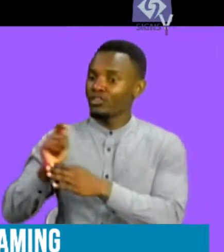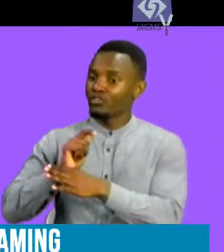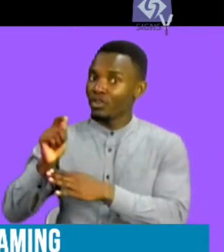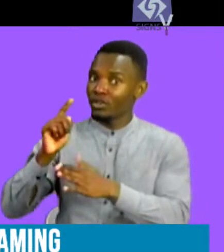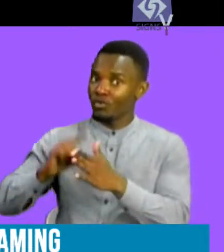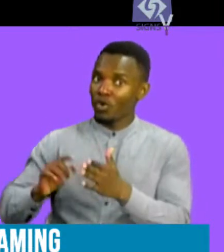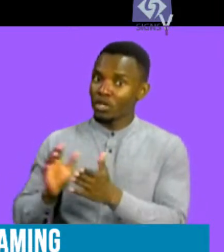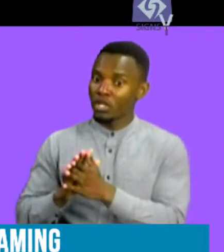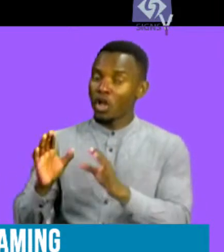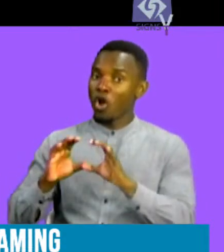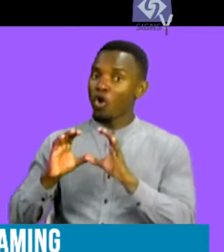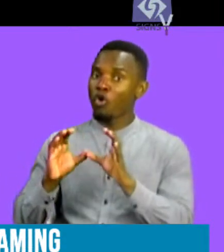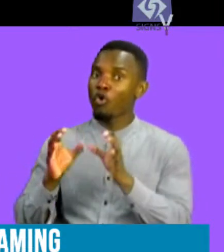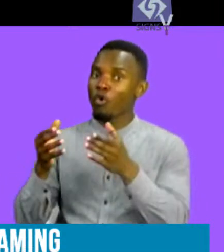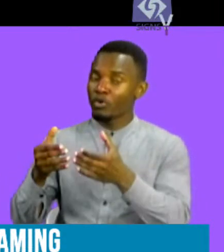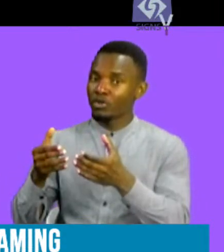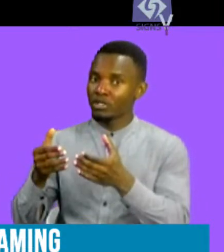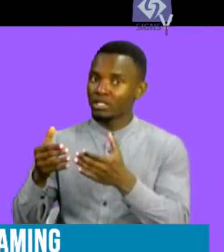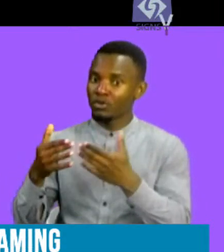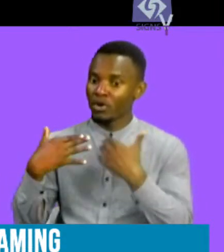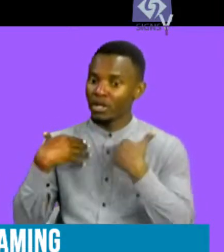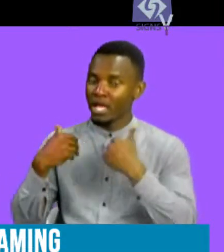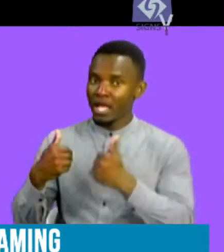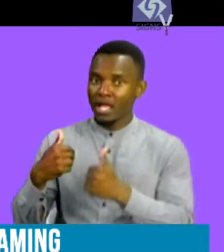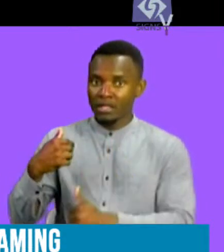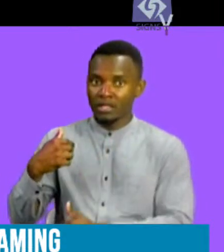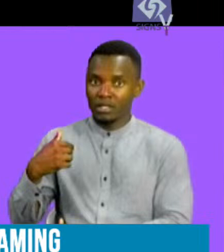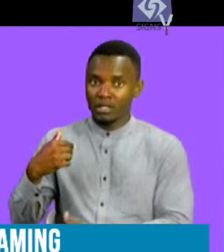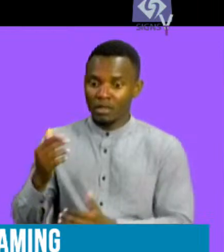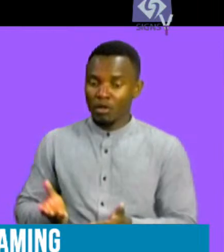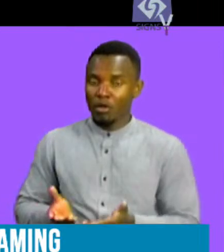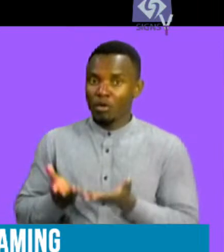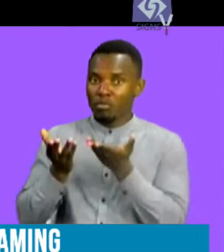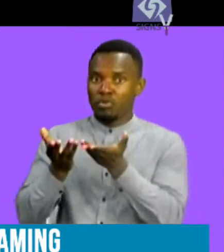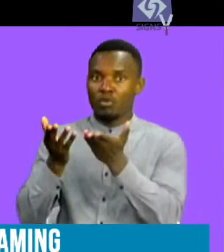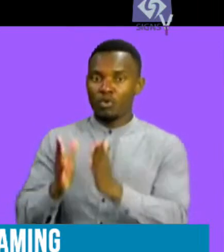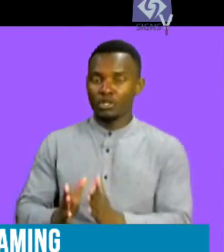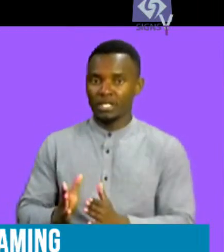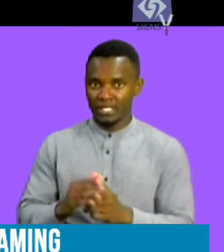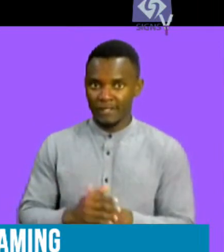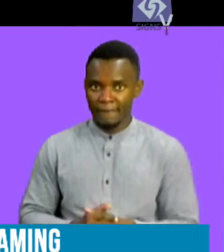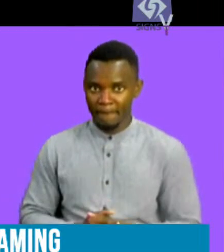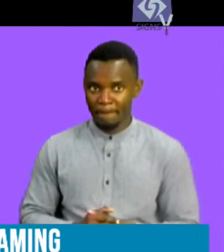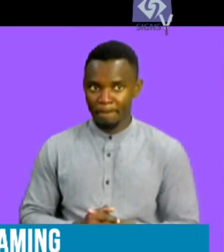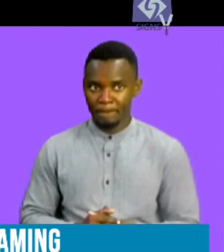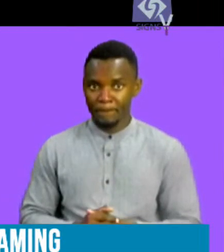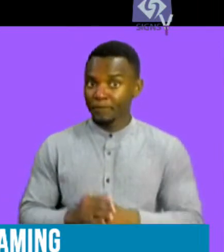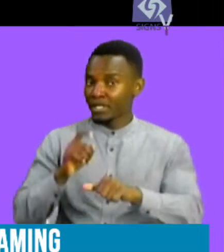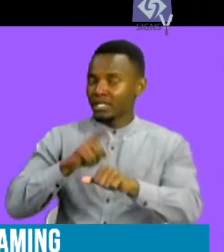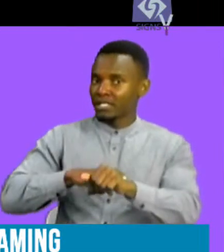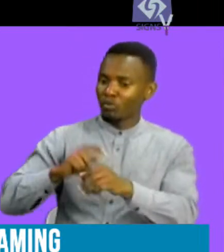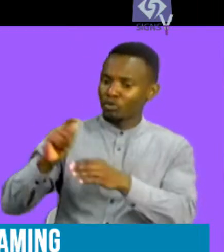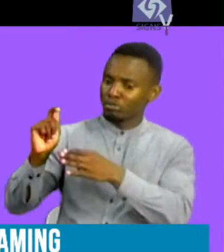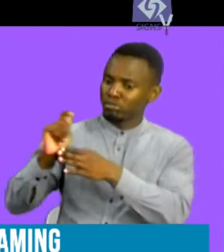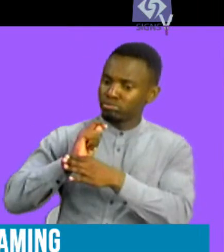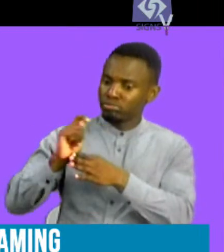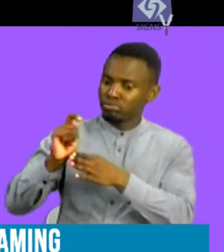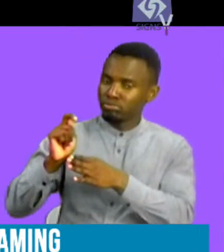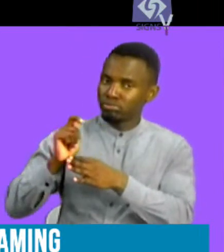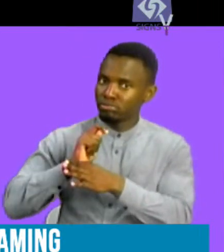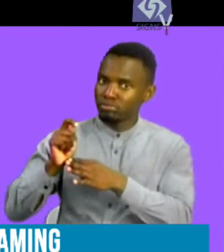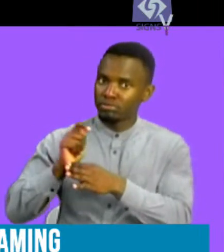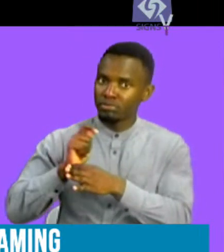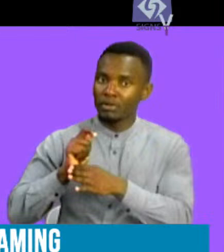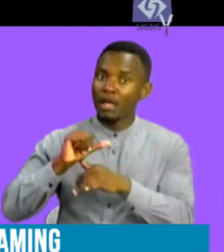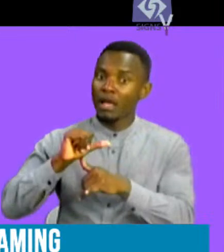community health volunteers, we are calling them community health promoters. So while we train them on those other key components of health,